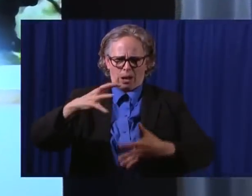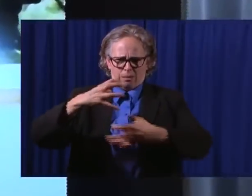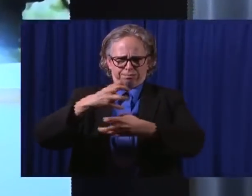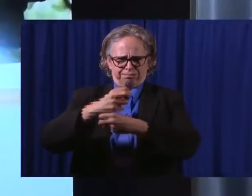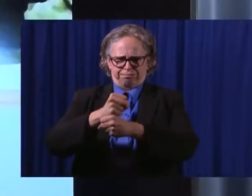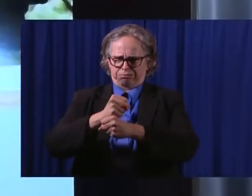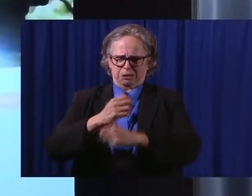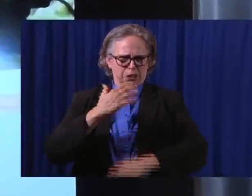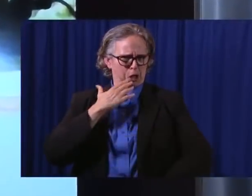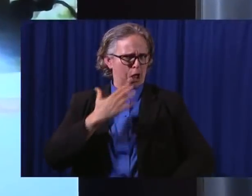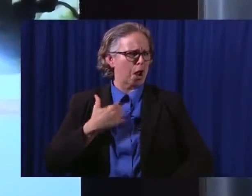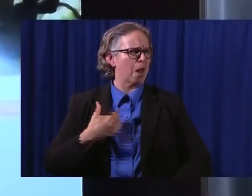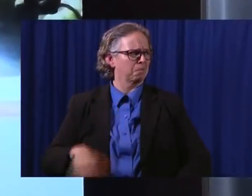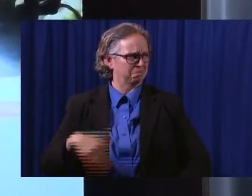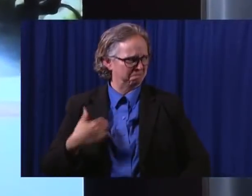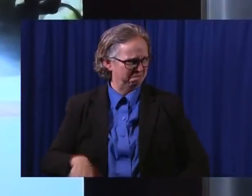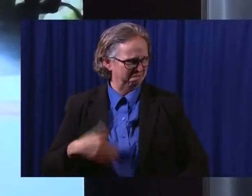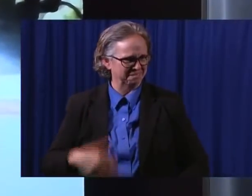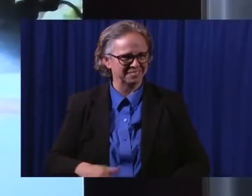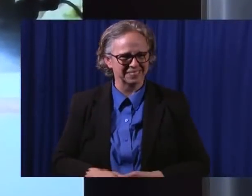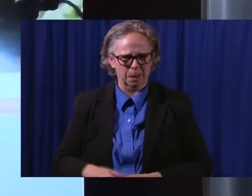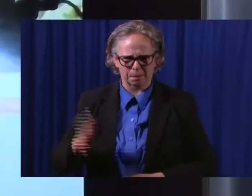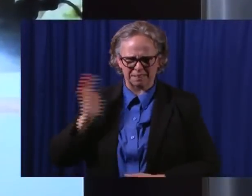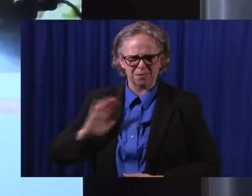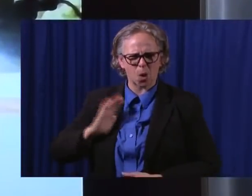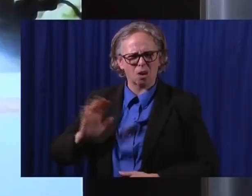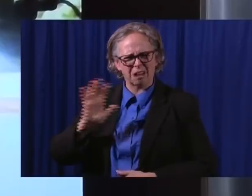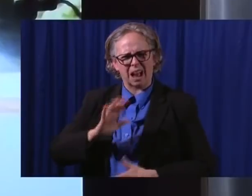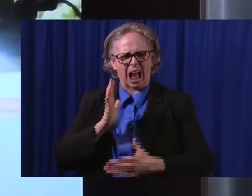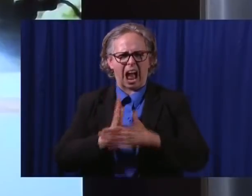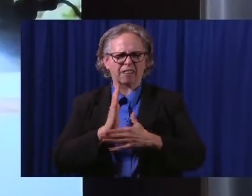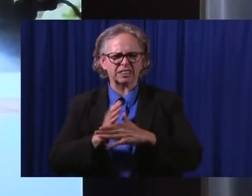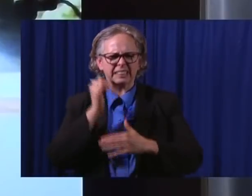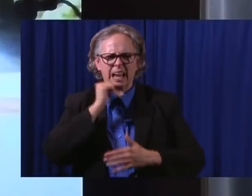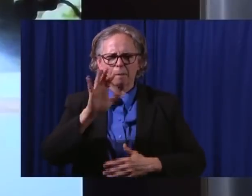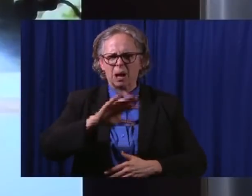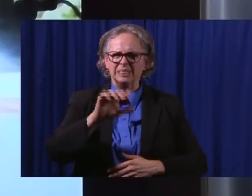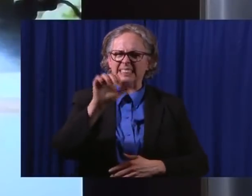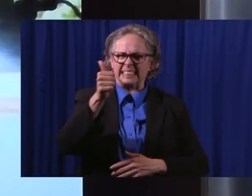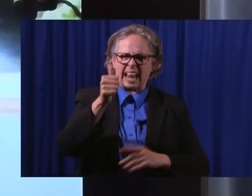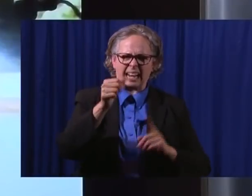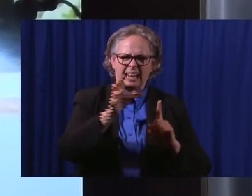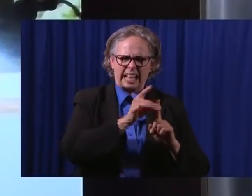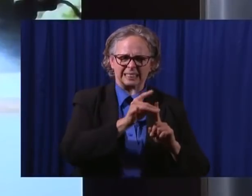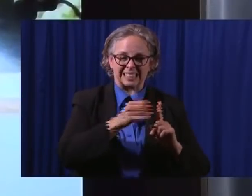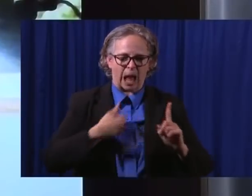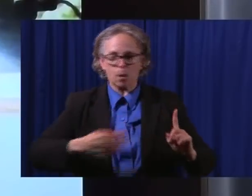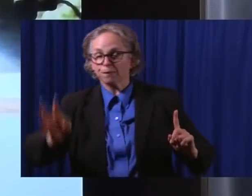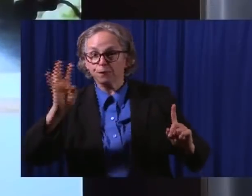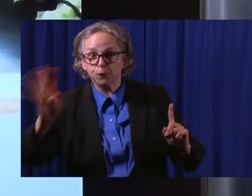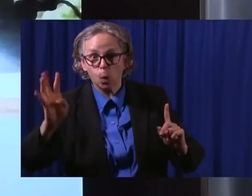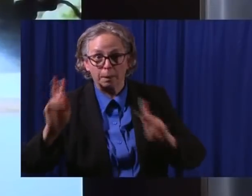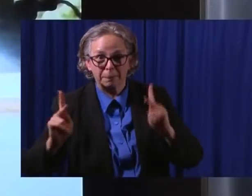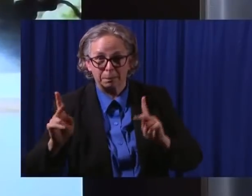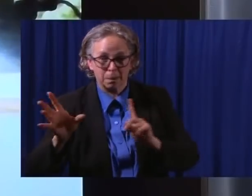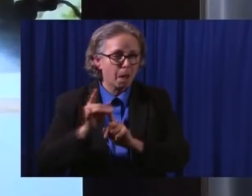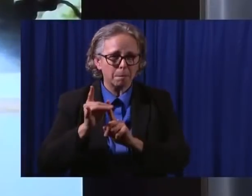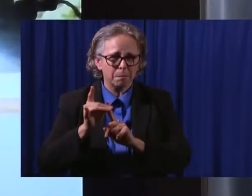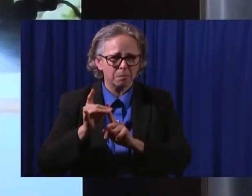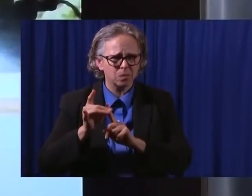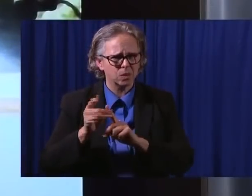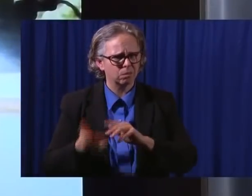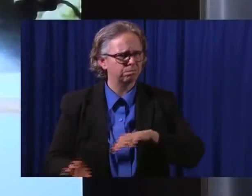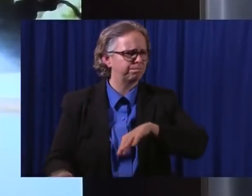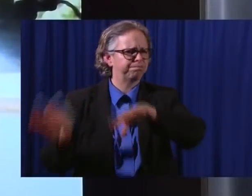of we were averaging around 10 cases per day, and now we're up to 4 times that number. The Montgomery County residents, when